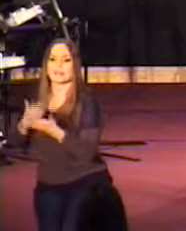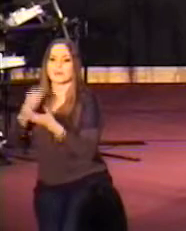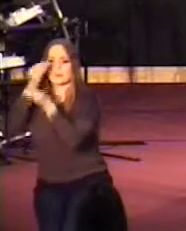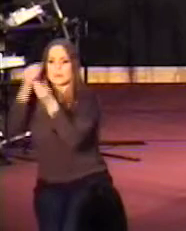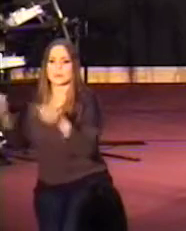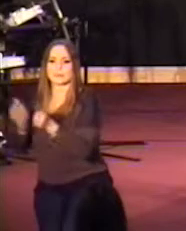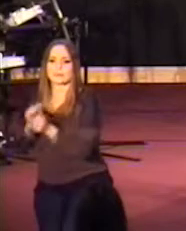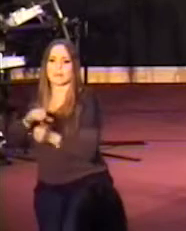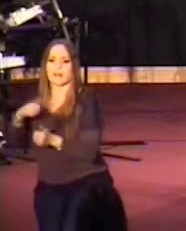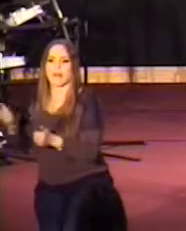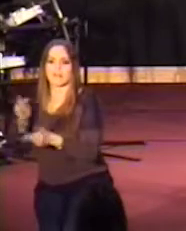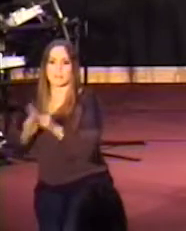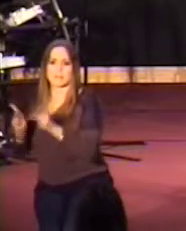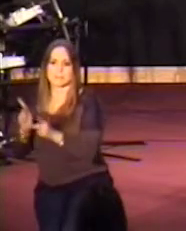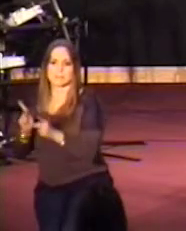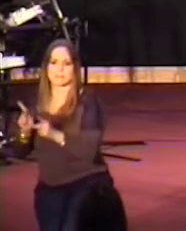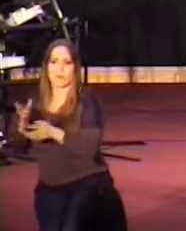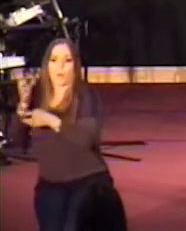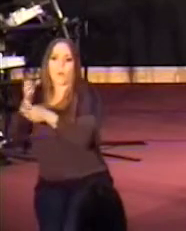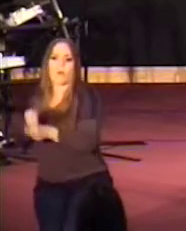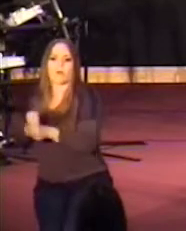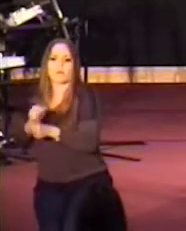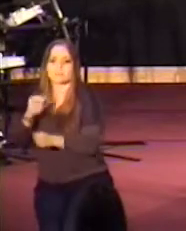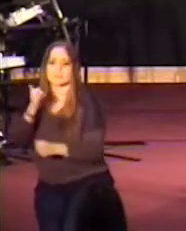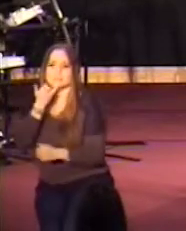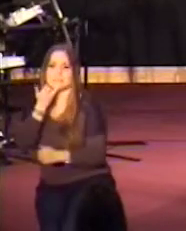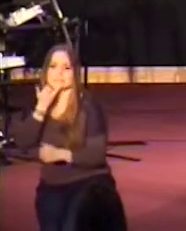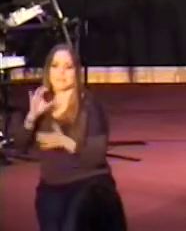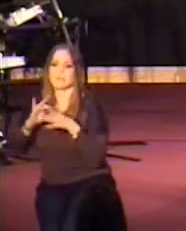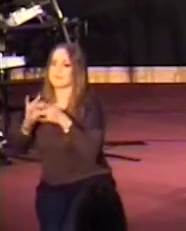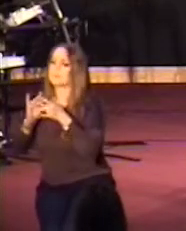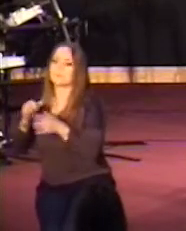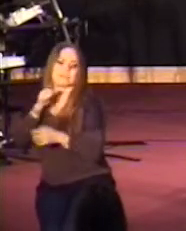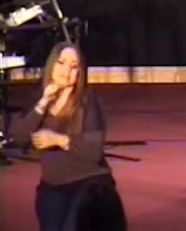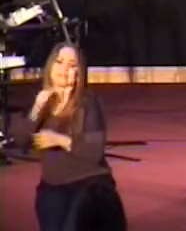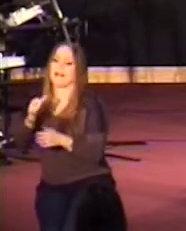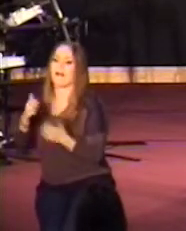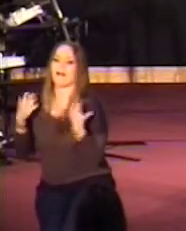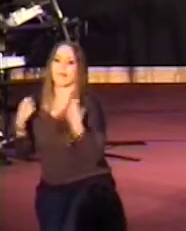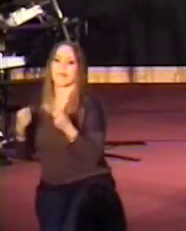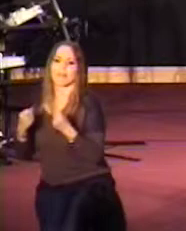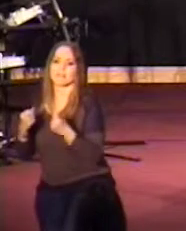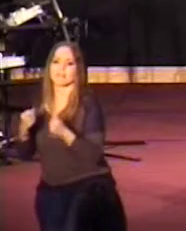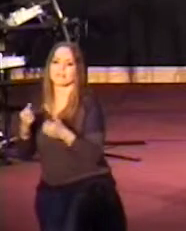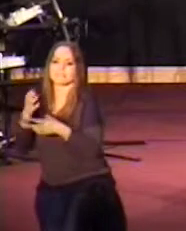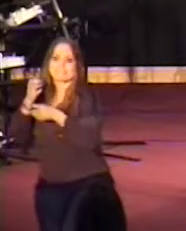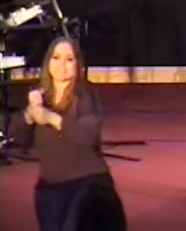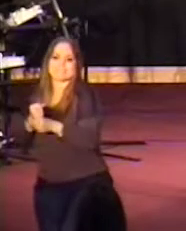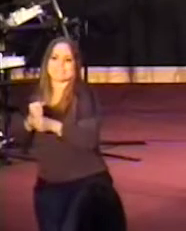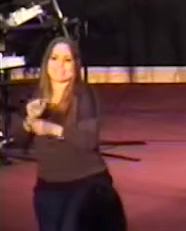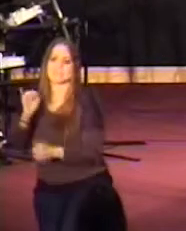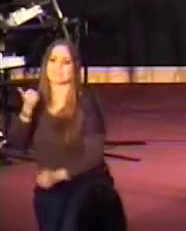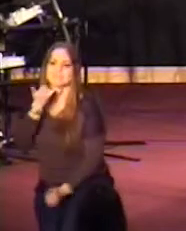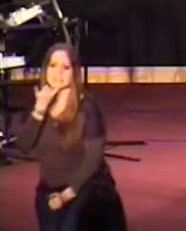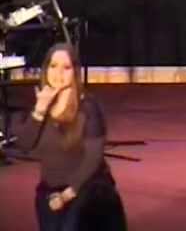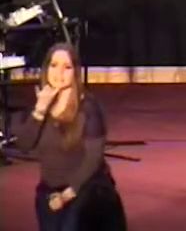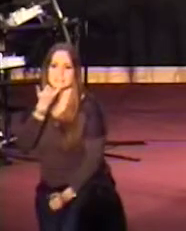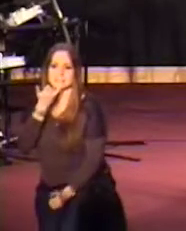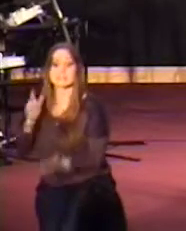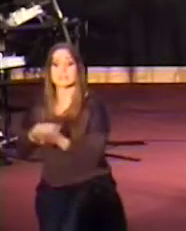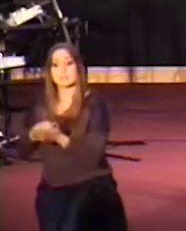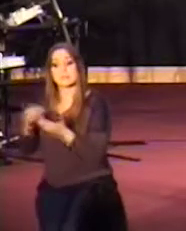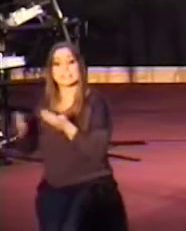Your relationships can't be healthy because you're clinging on to those mistakes. And sometimes it is really easy to cling on to the mistakes of other